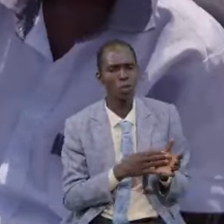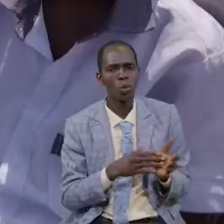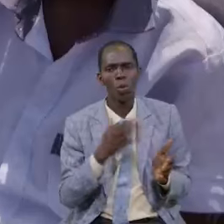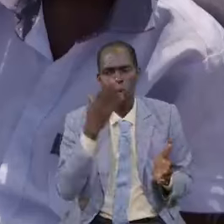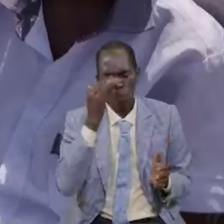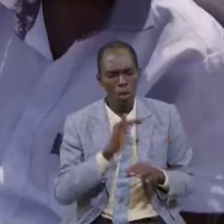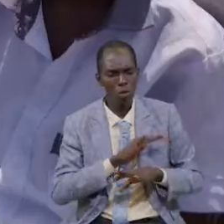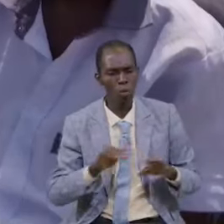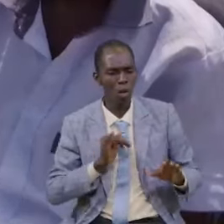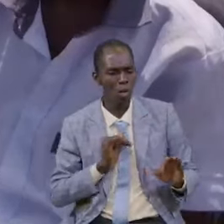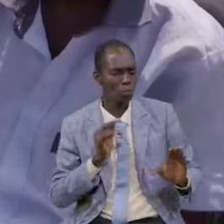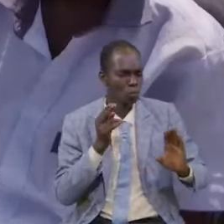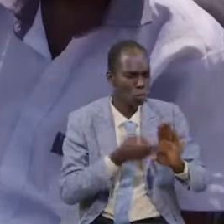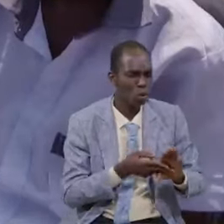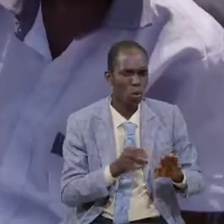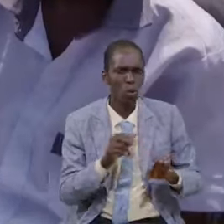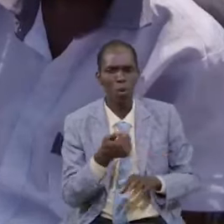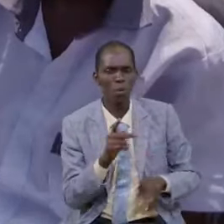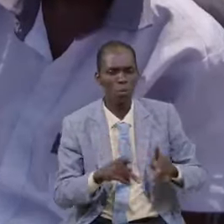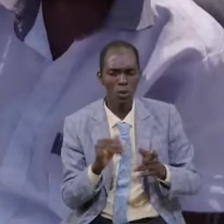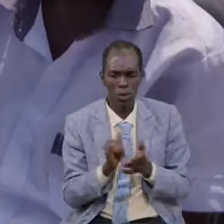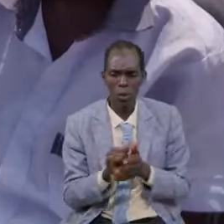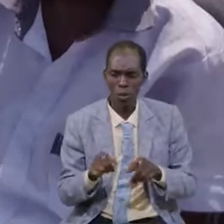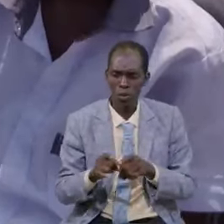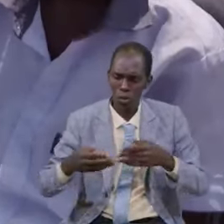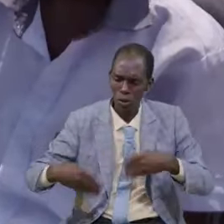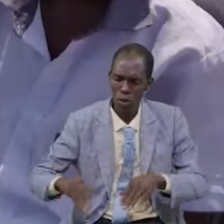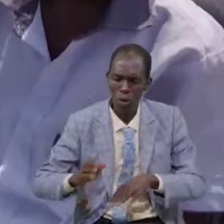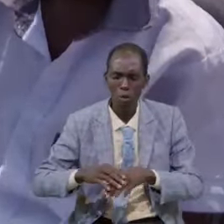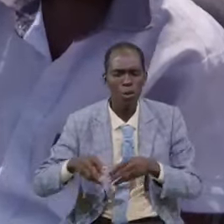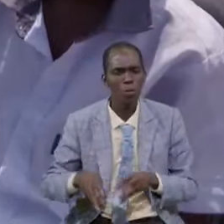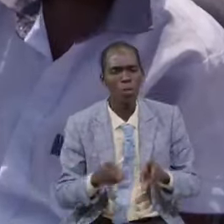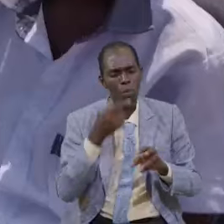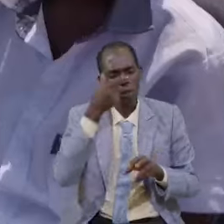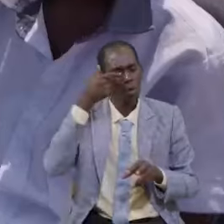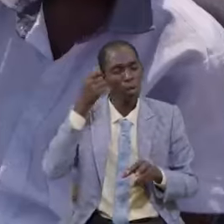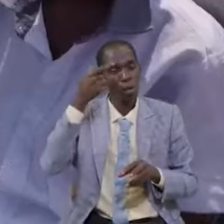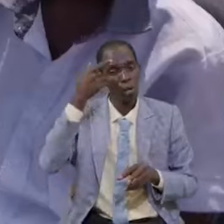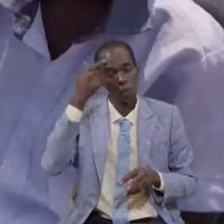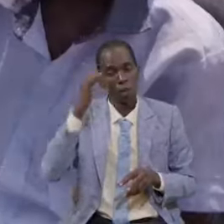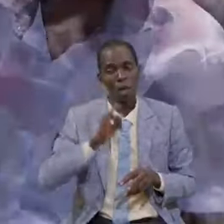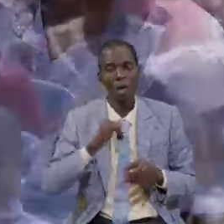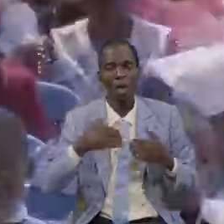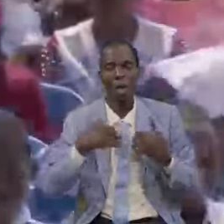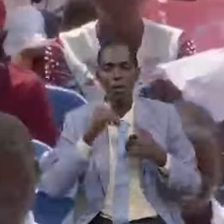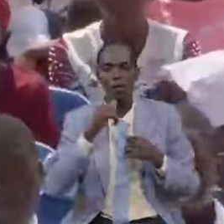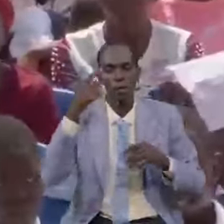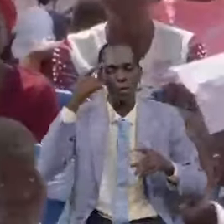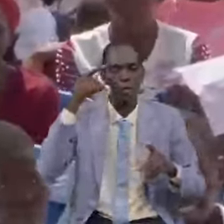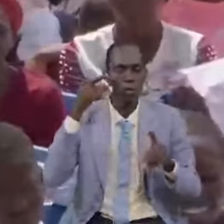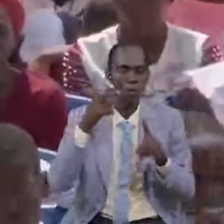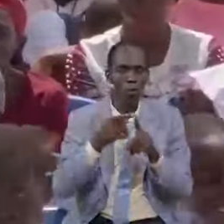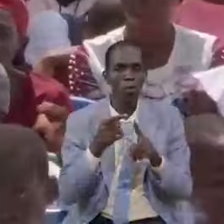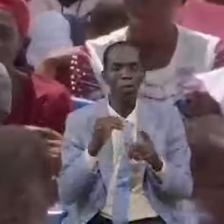trading on the side of the road? Because I have a goal that the petty trading on the side of the road cannot achieve. Because of